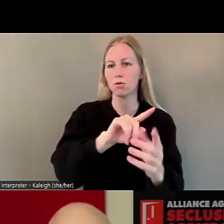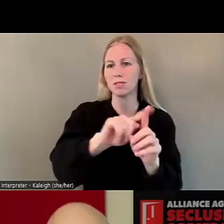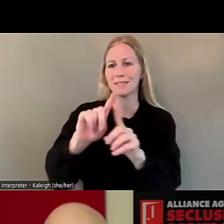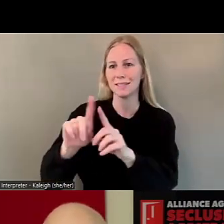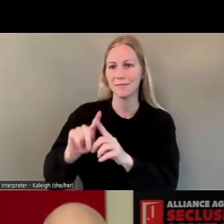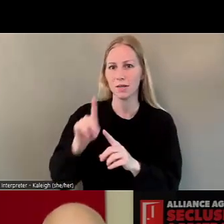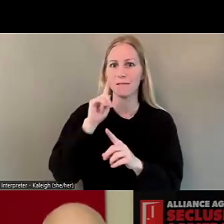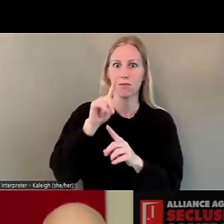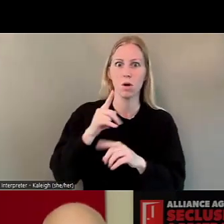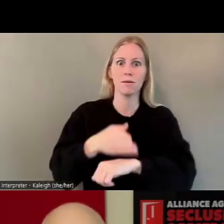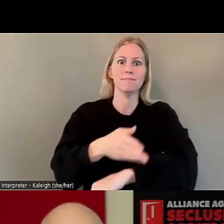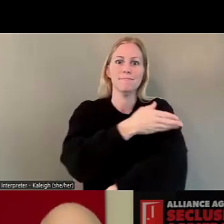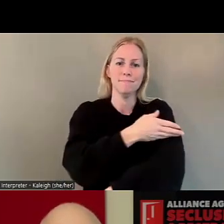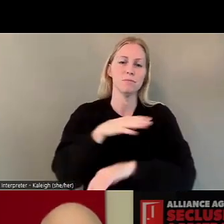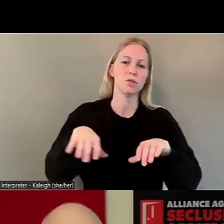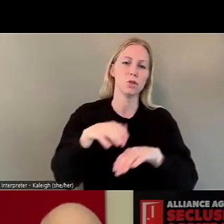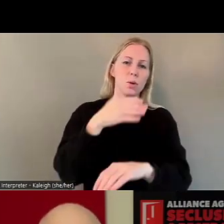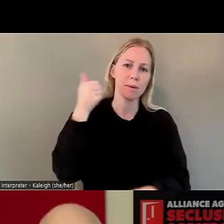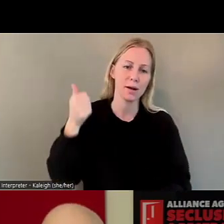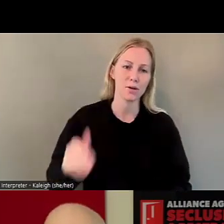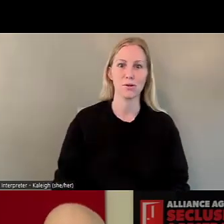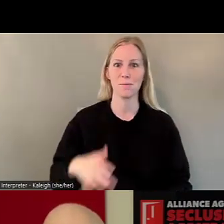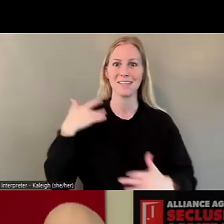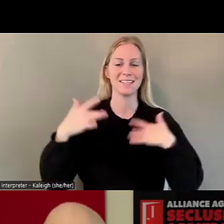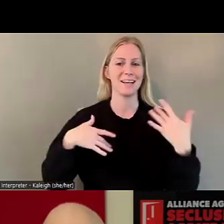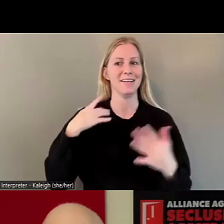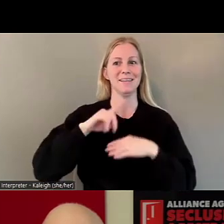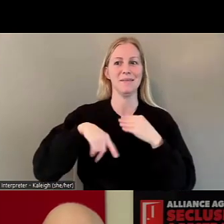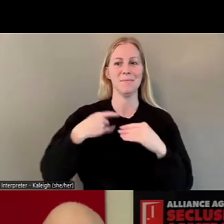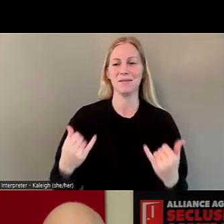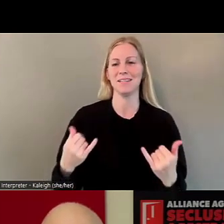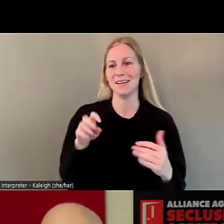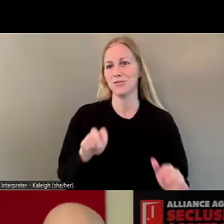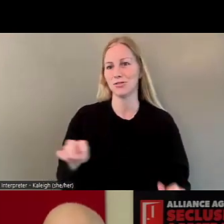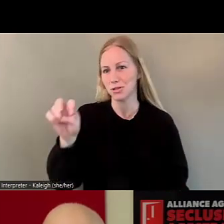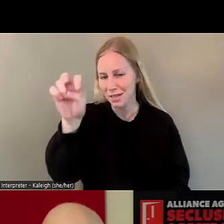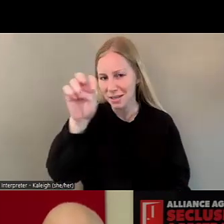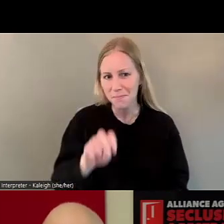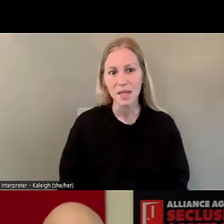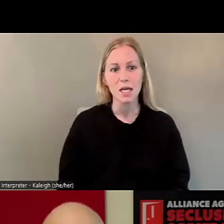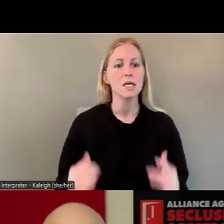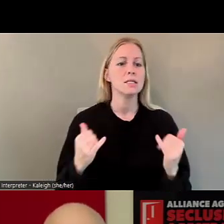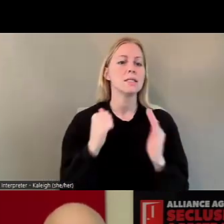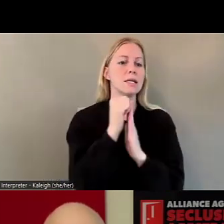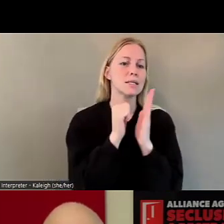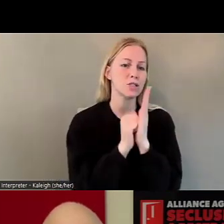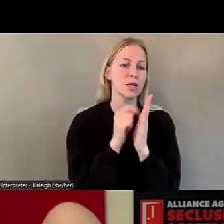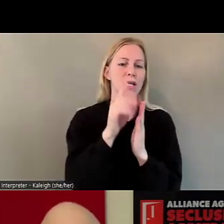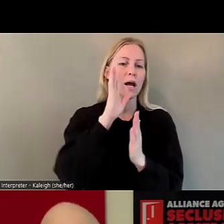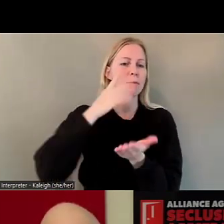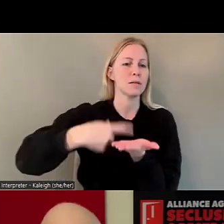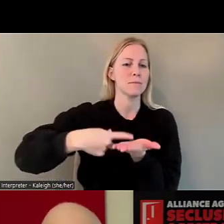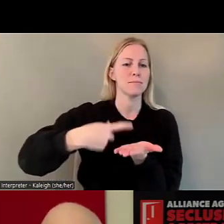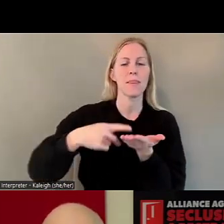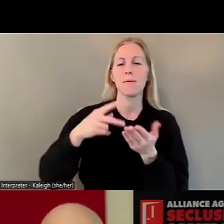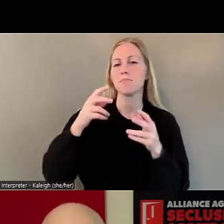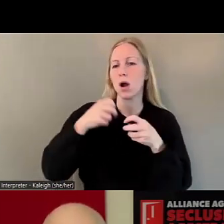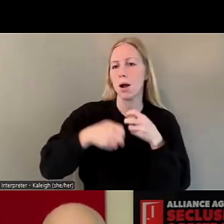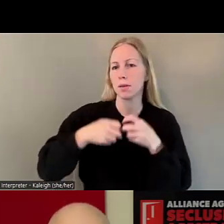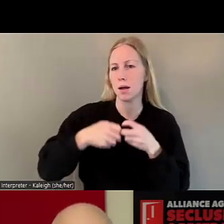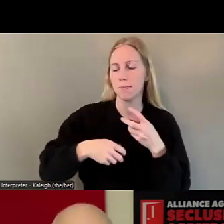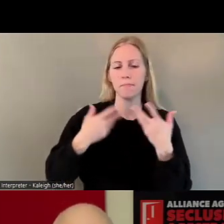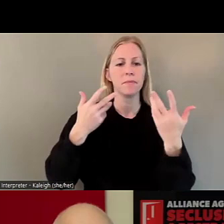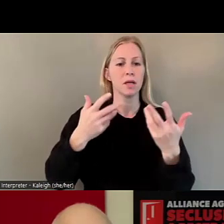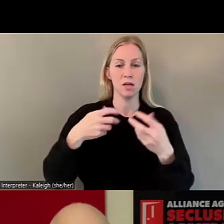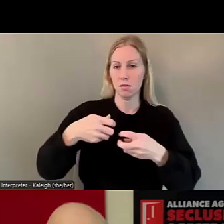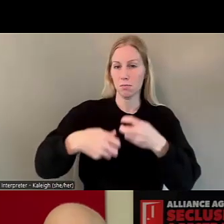about our journey here today. So our agenda today, I'm going to talk a bit about what I call the problem, which is, why are there certain kids